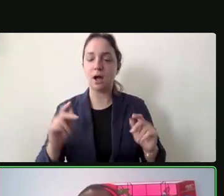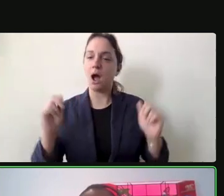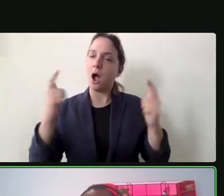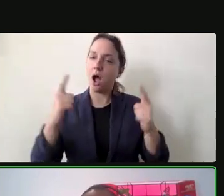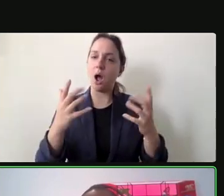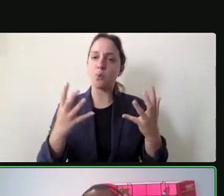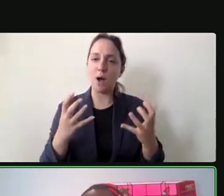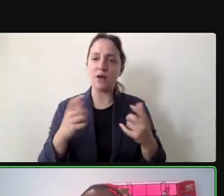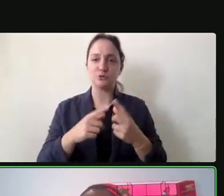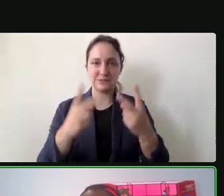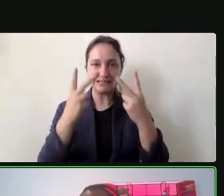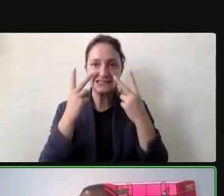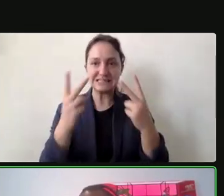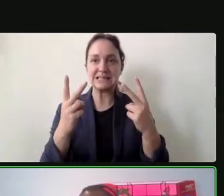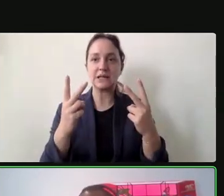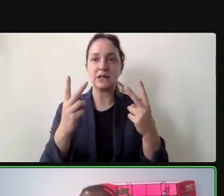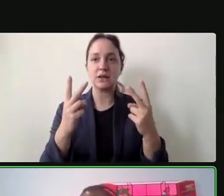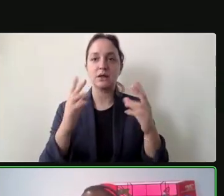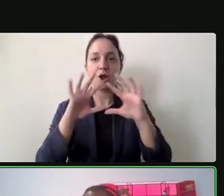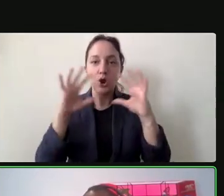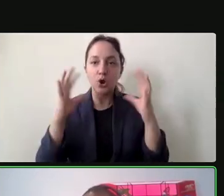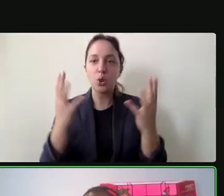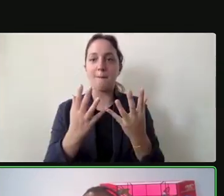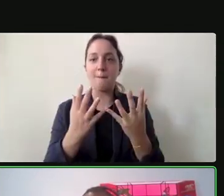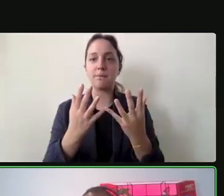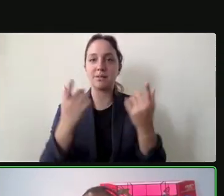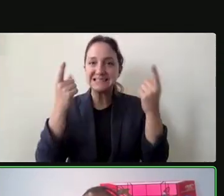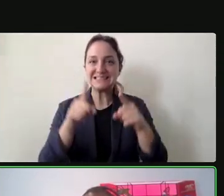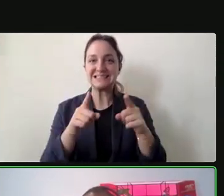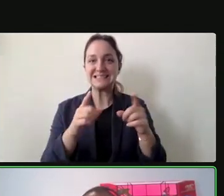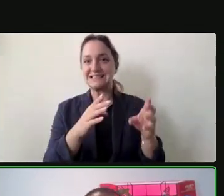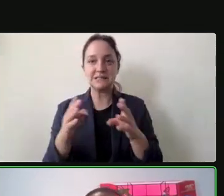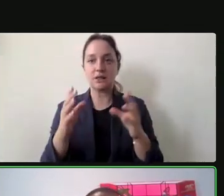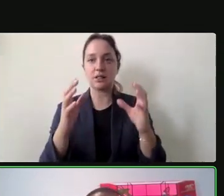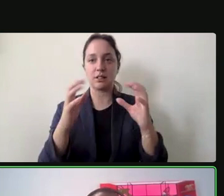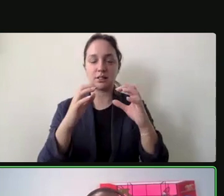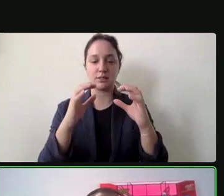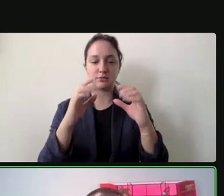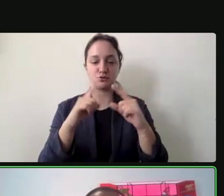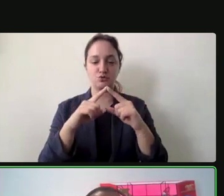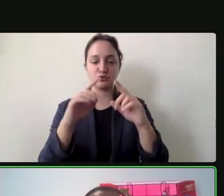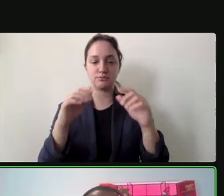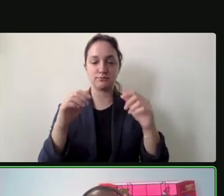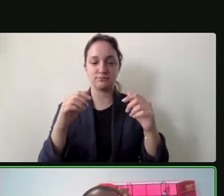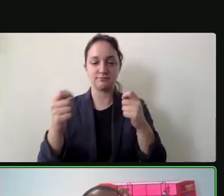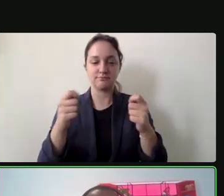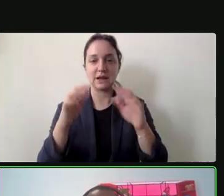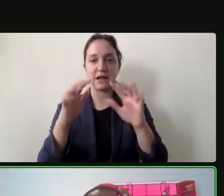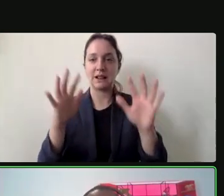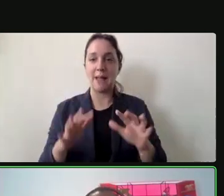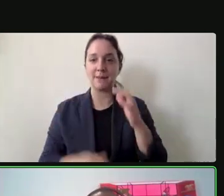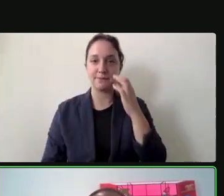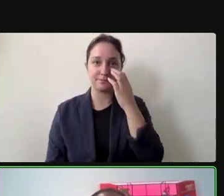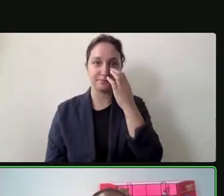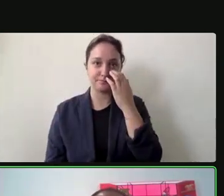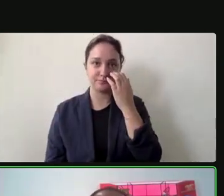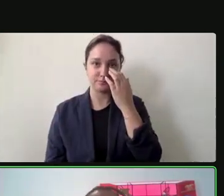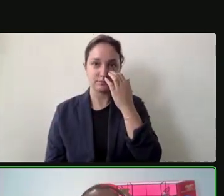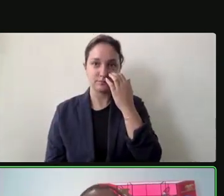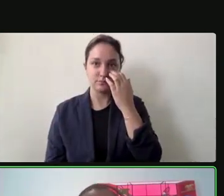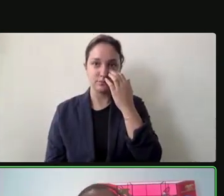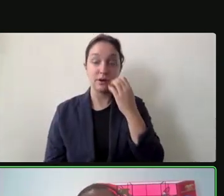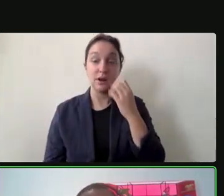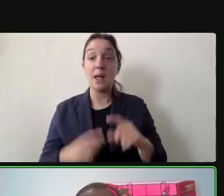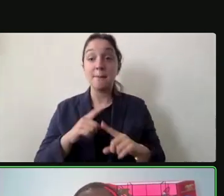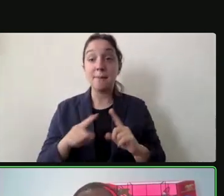push forward a global deal. But what was needed then and now was that they were all looking